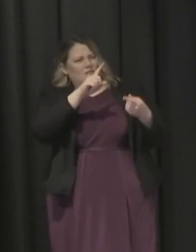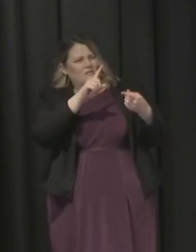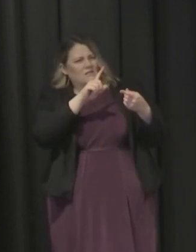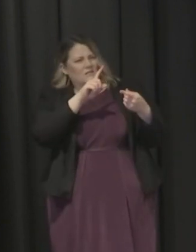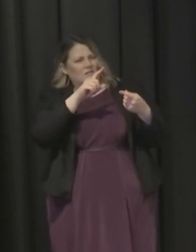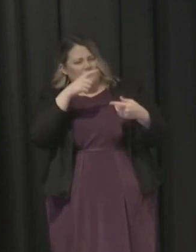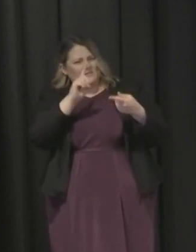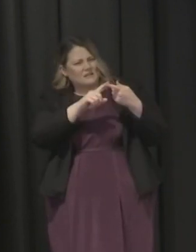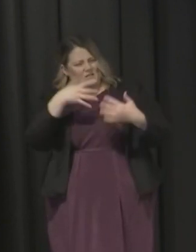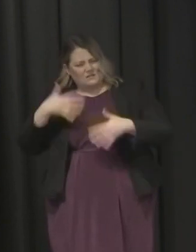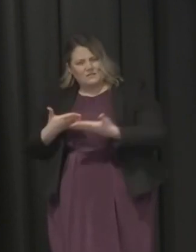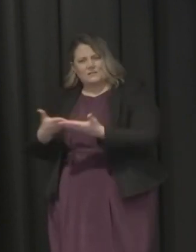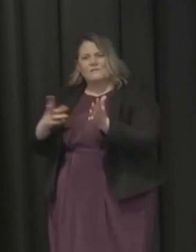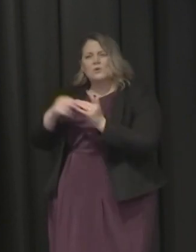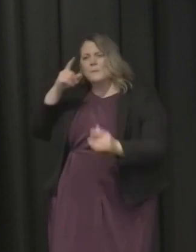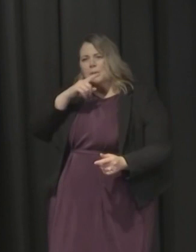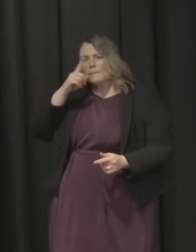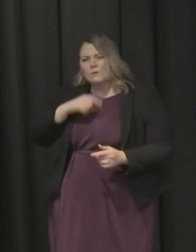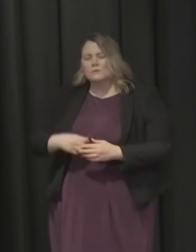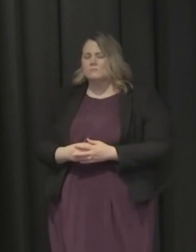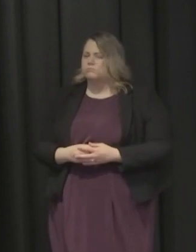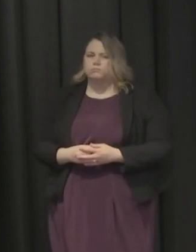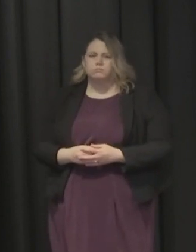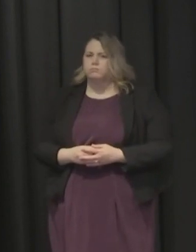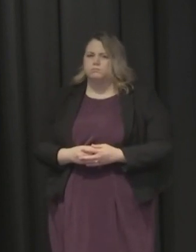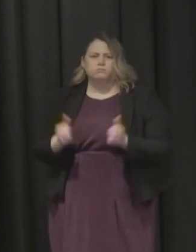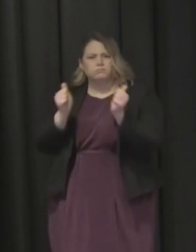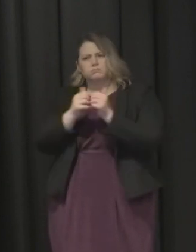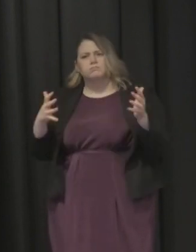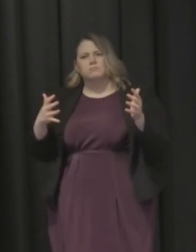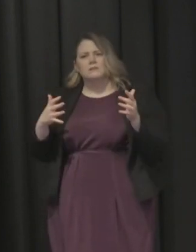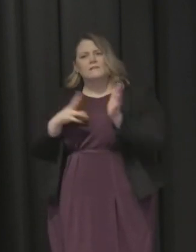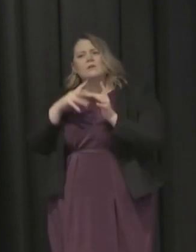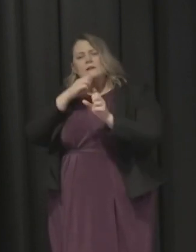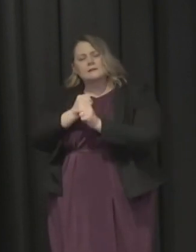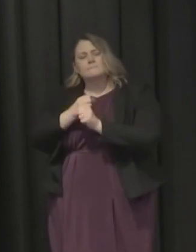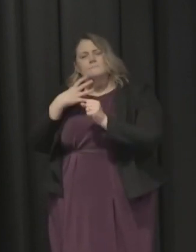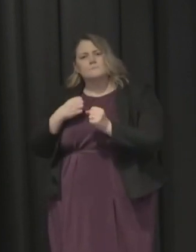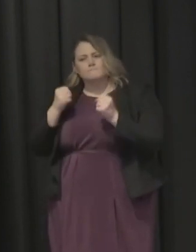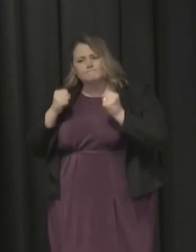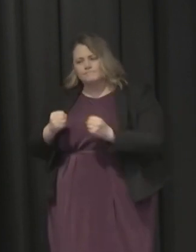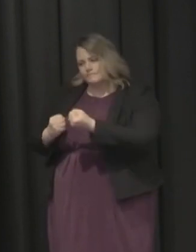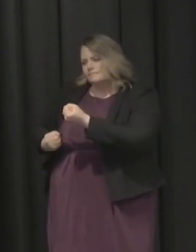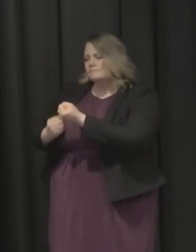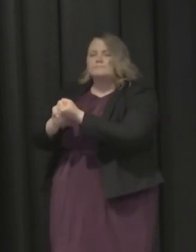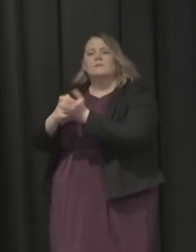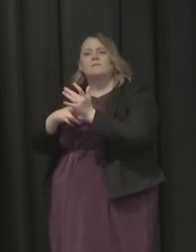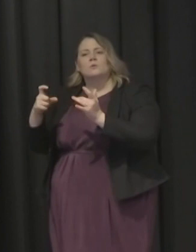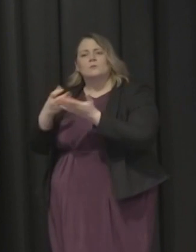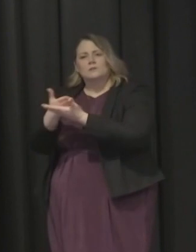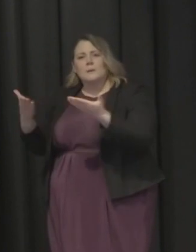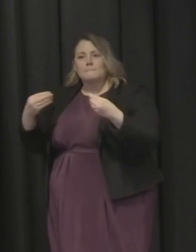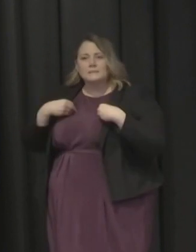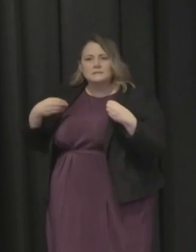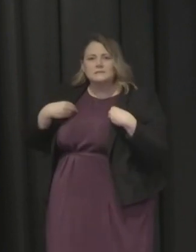game throughout this process. That's what upsets us most, that politics seems to have trumped common sense when